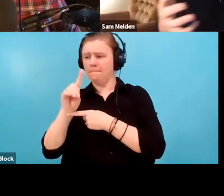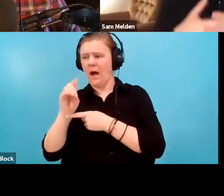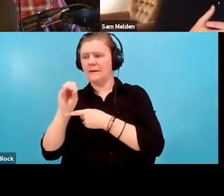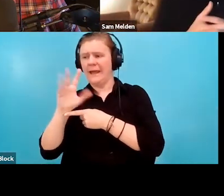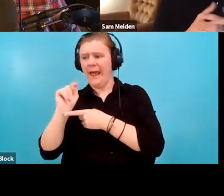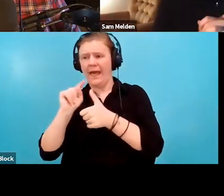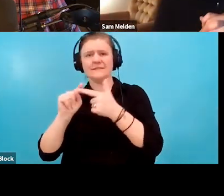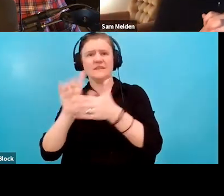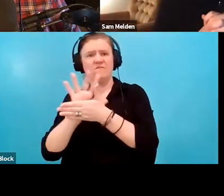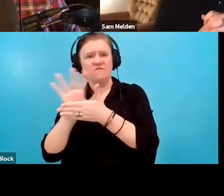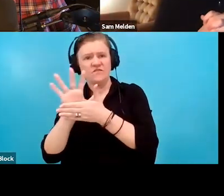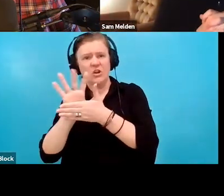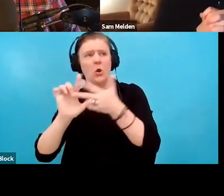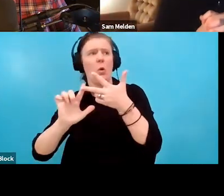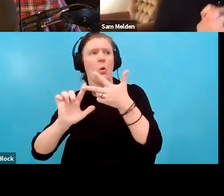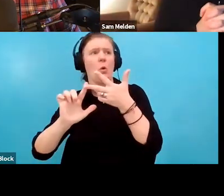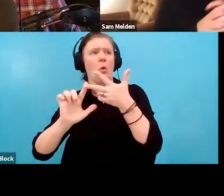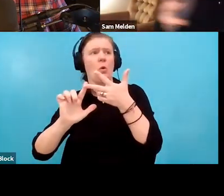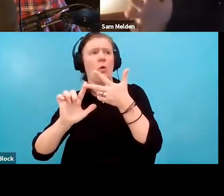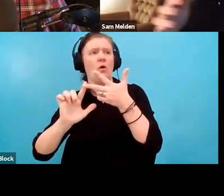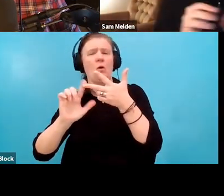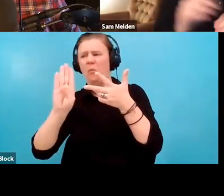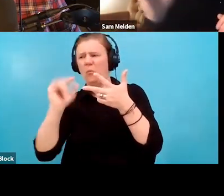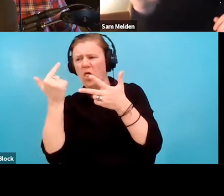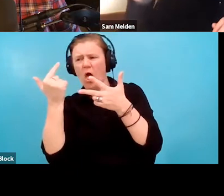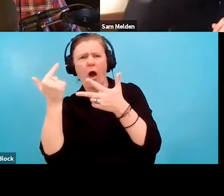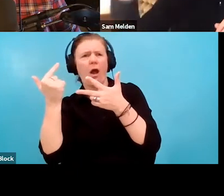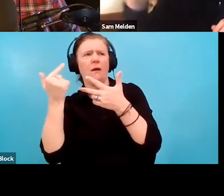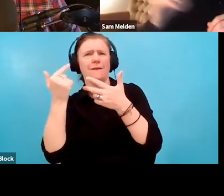or a written blog, and there's just so much more. I'm